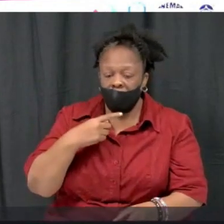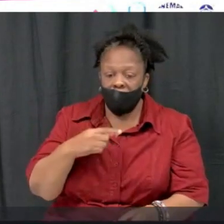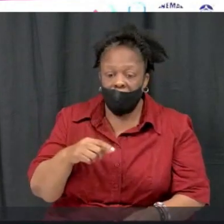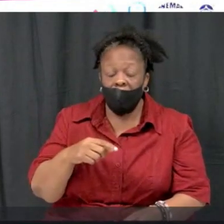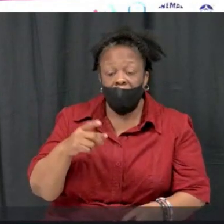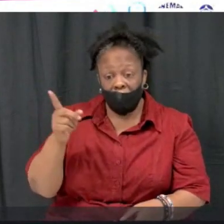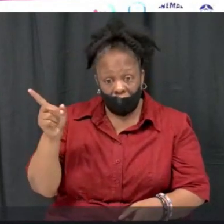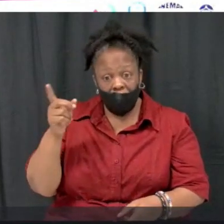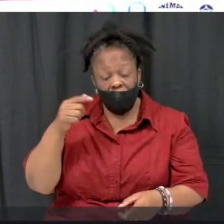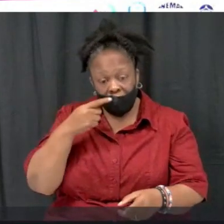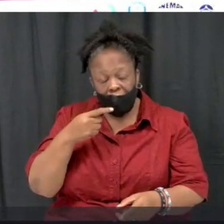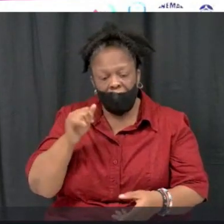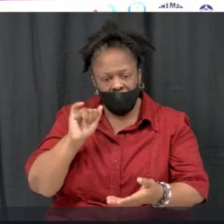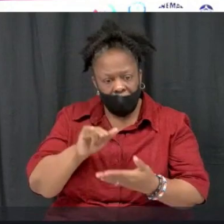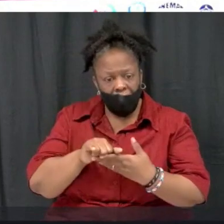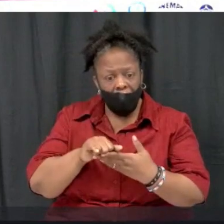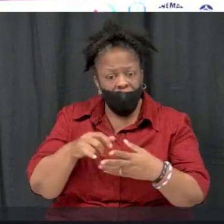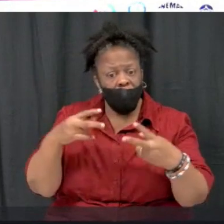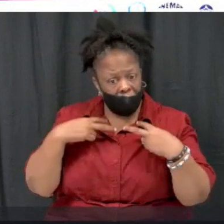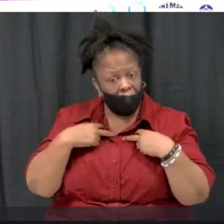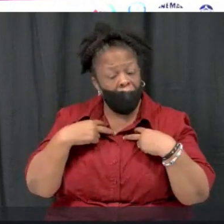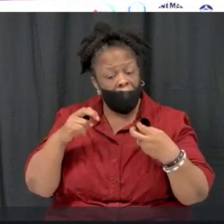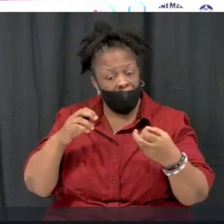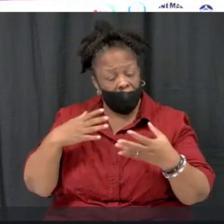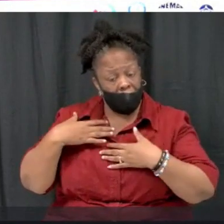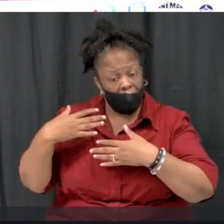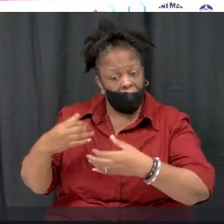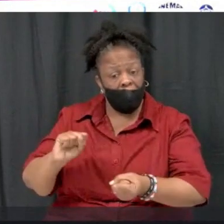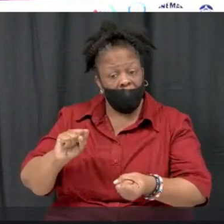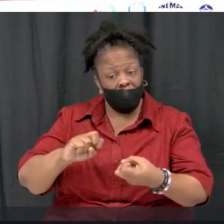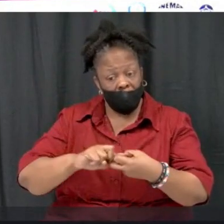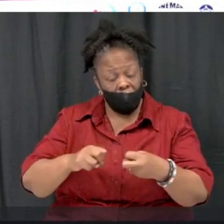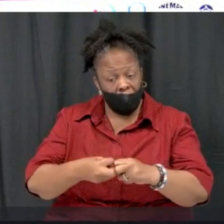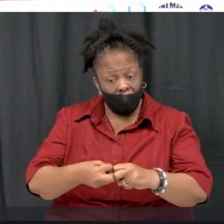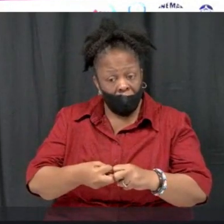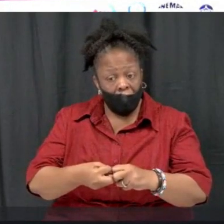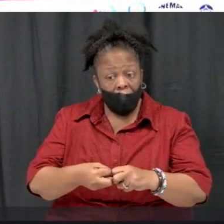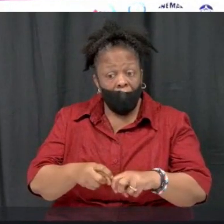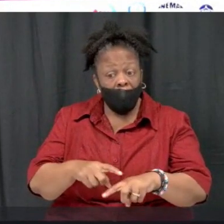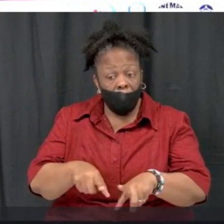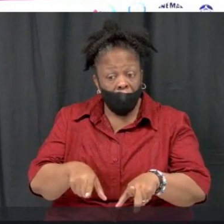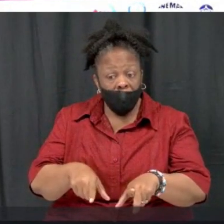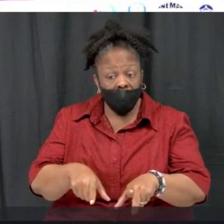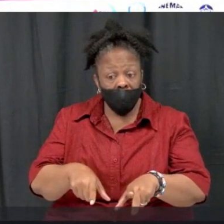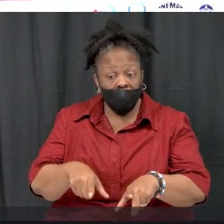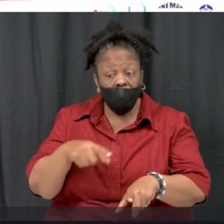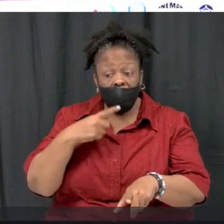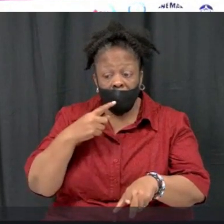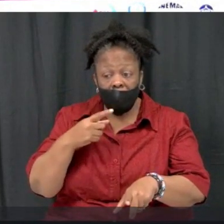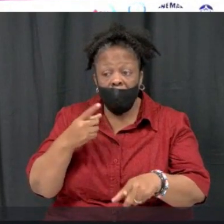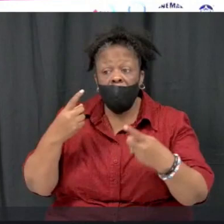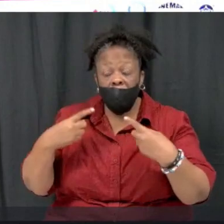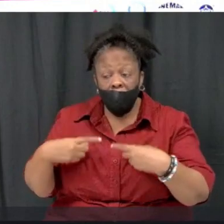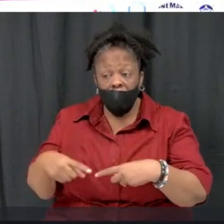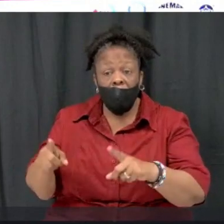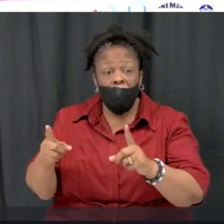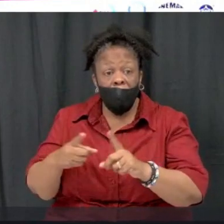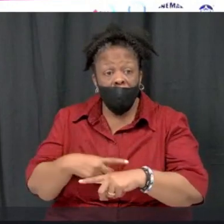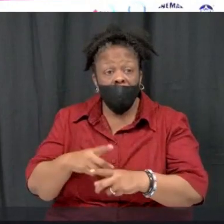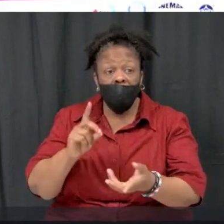data, but if you travel for many hours on a flight, for 12 to 15 hours, many people get clots